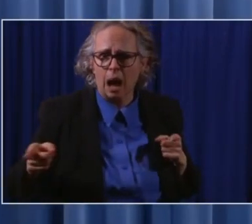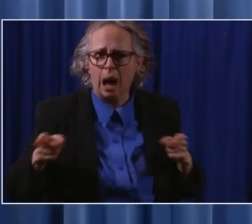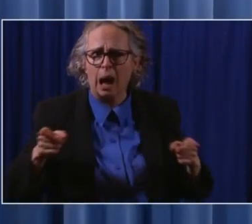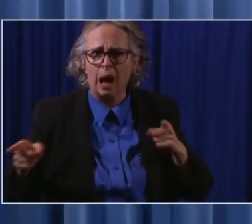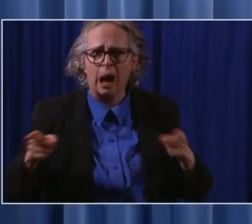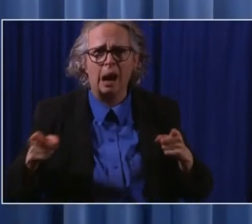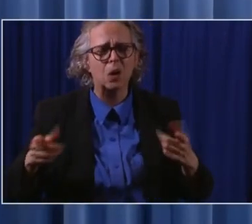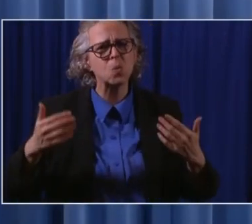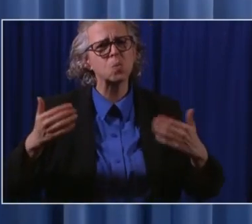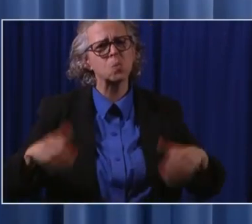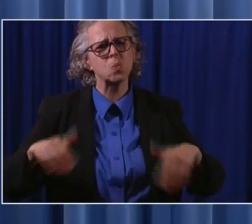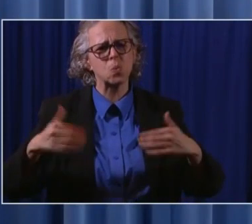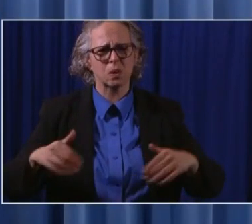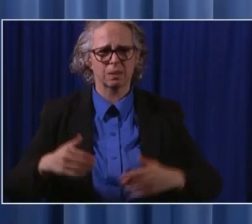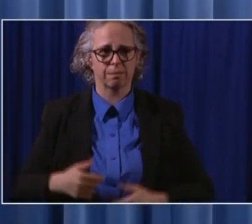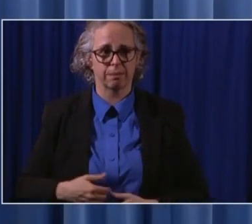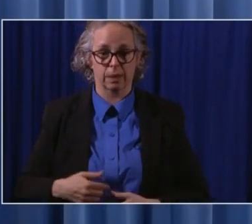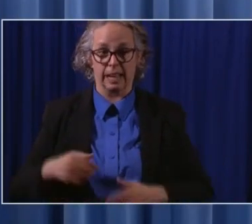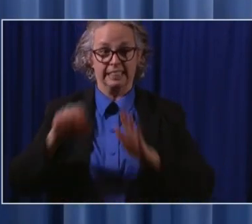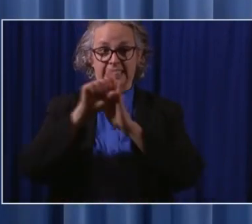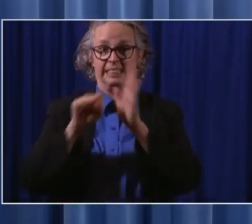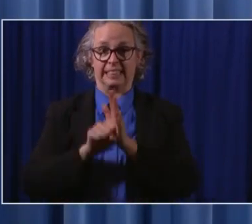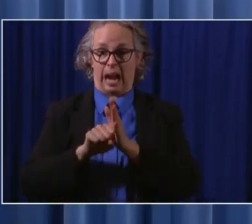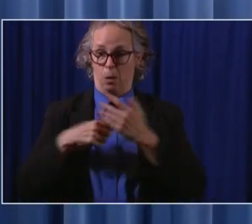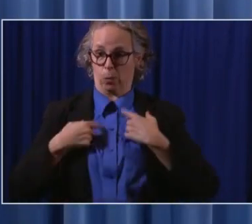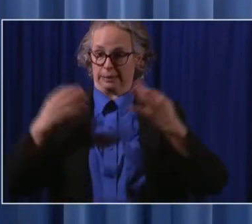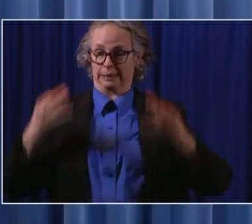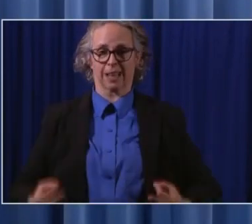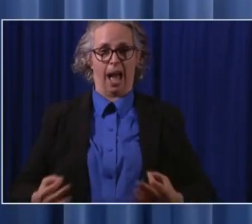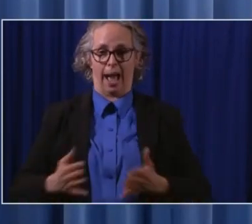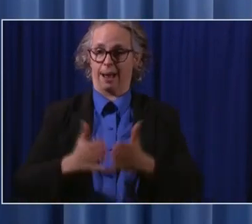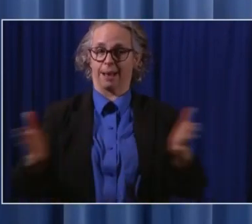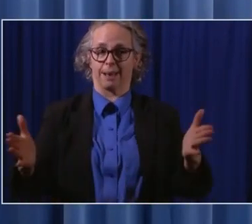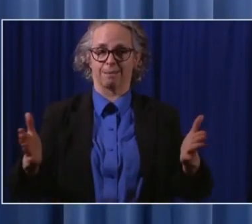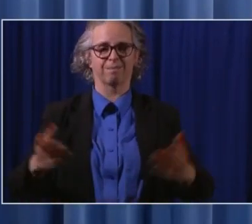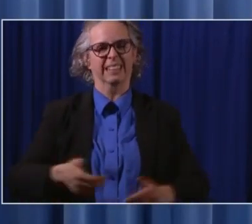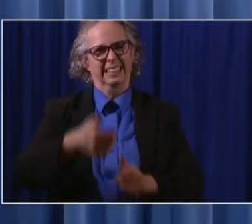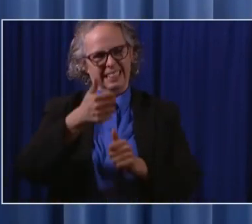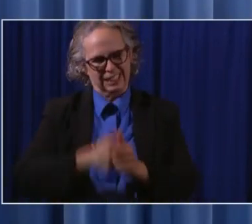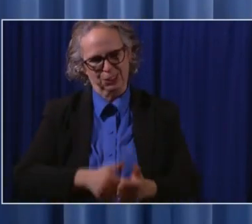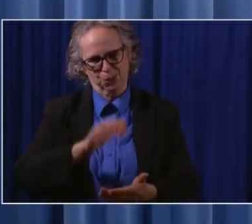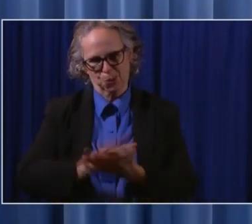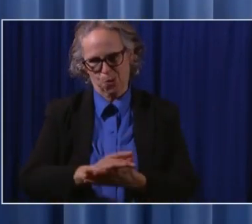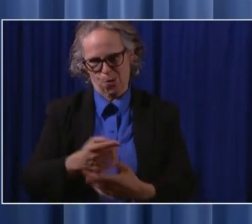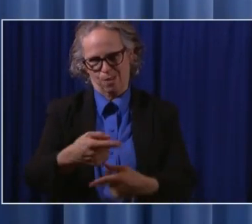make, and it doesn't mean they're easy decisions. They're very, very difficult decisions.